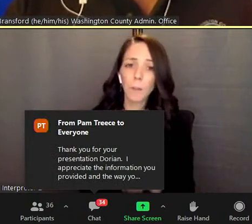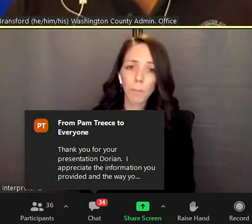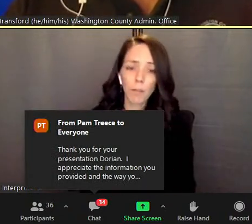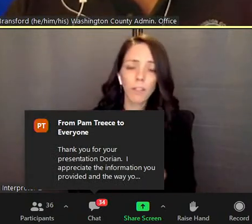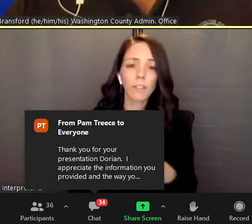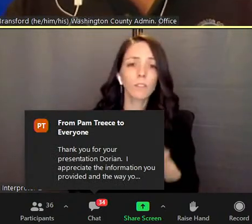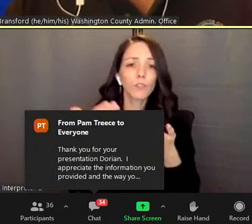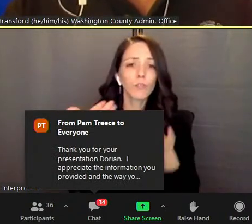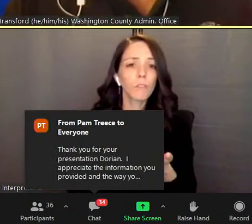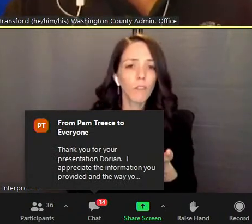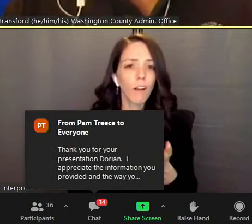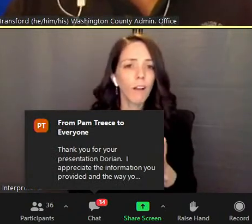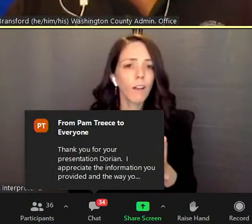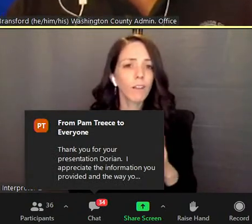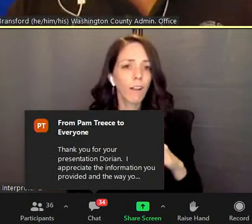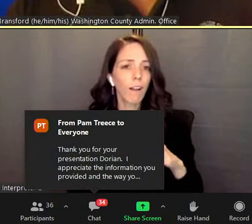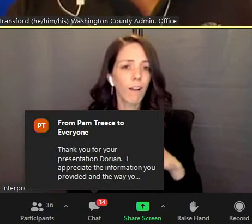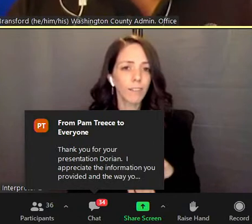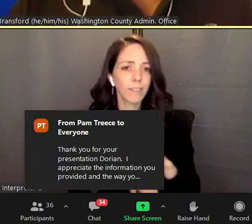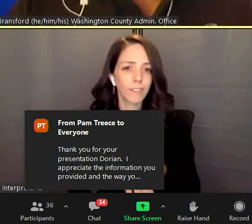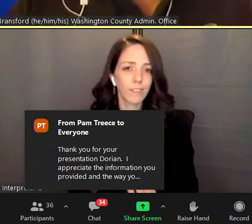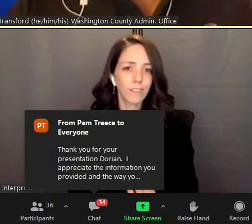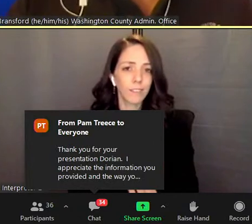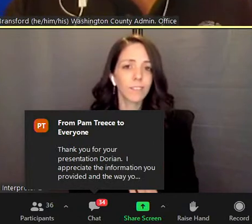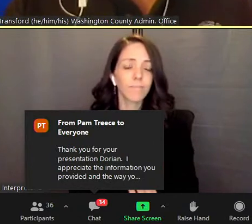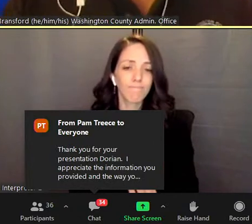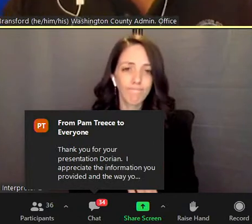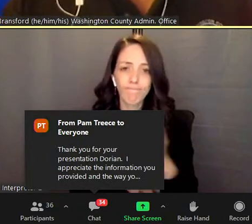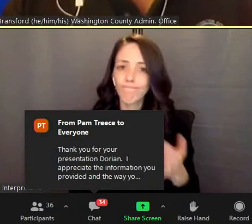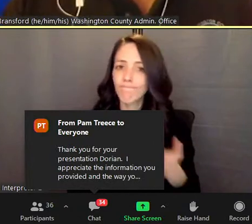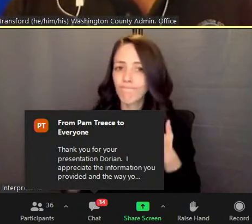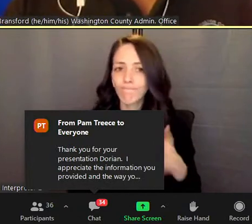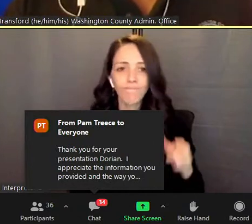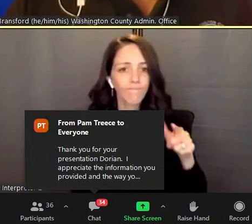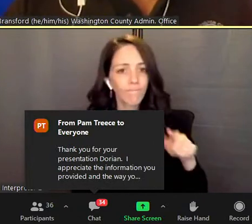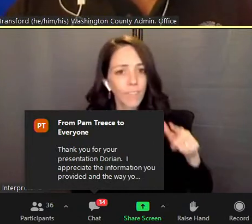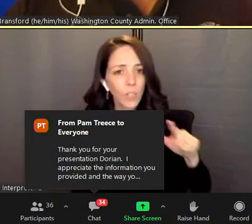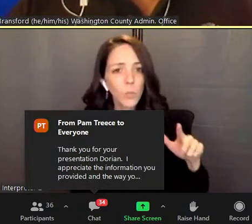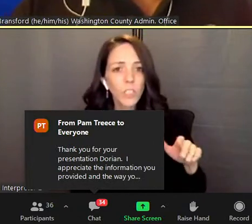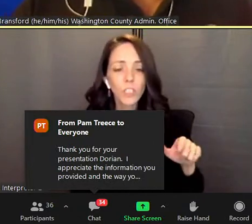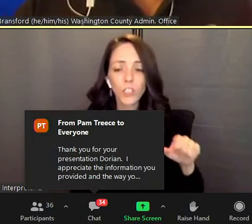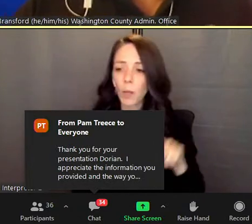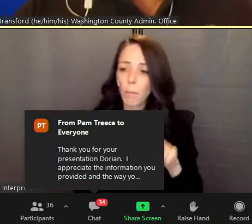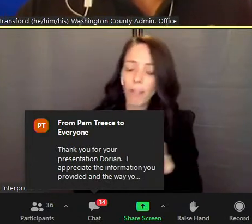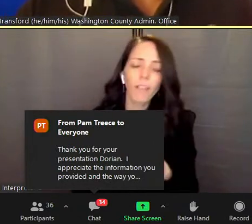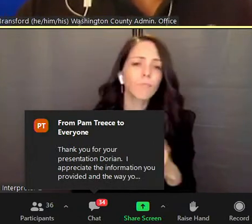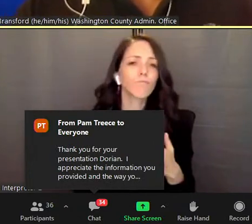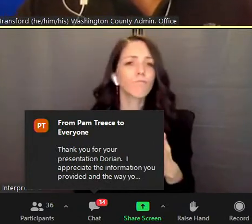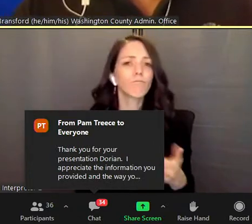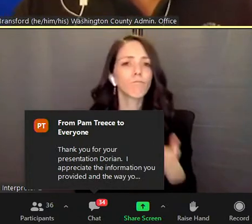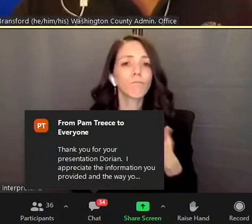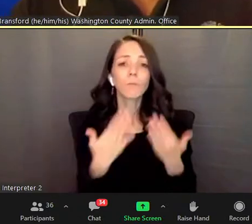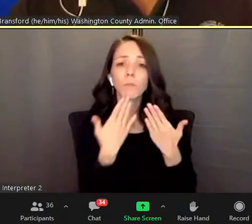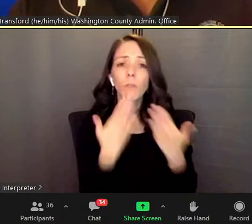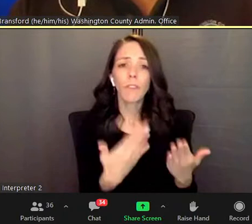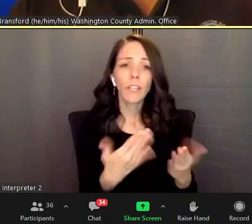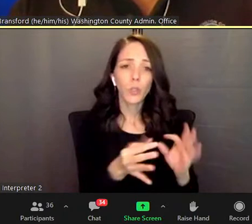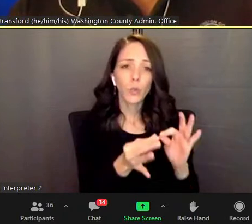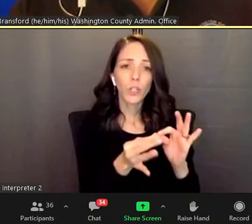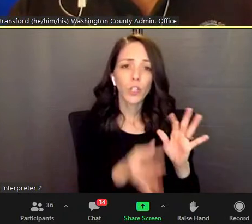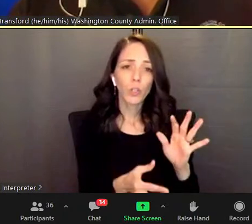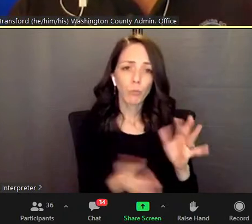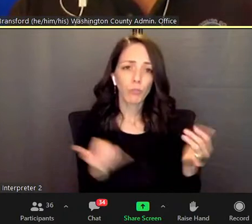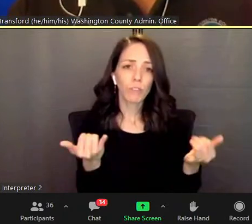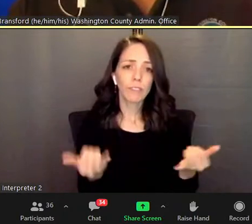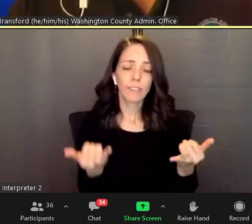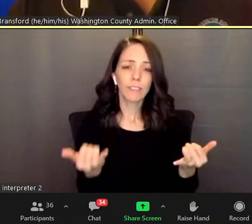of access, regardless of language, regardless of ability. So thank you to all of our interpreters today